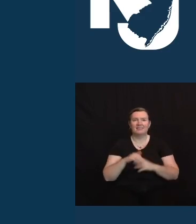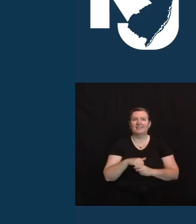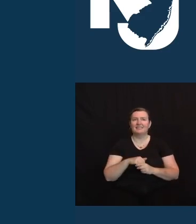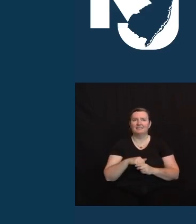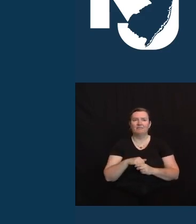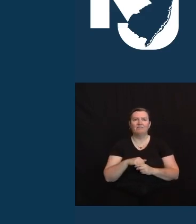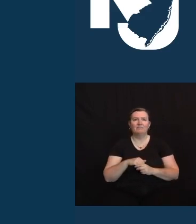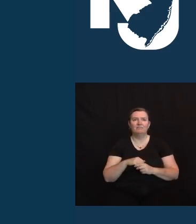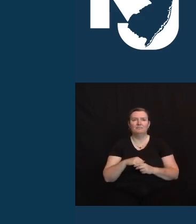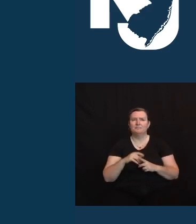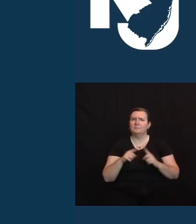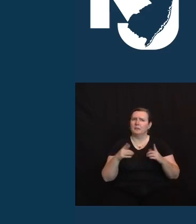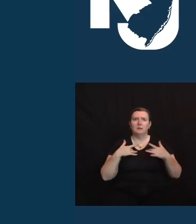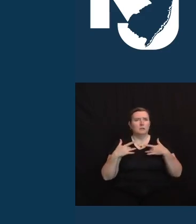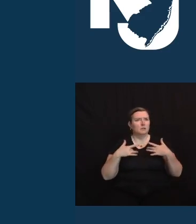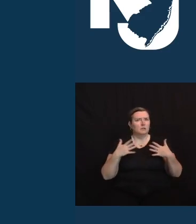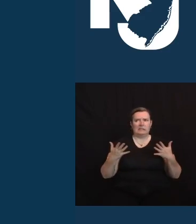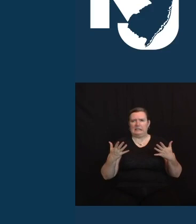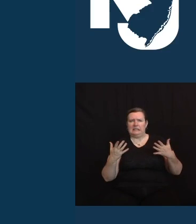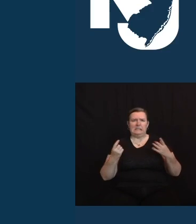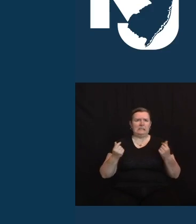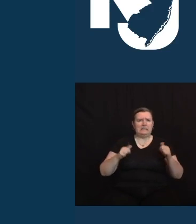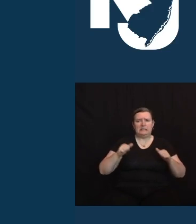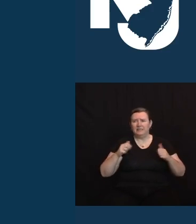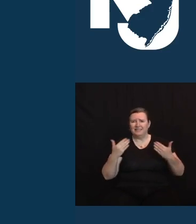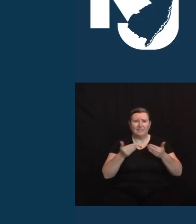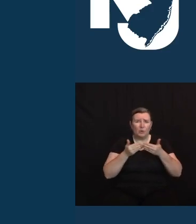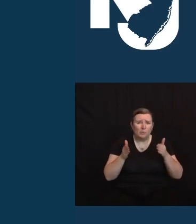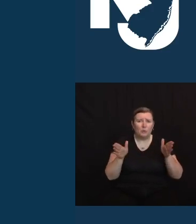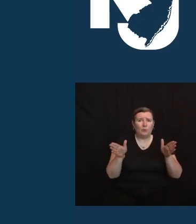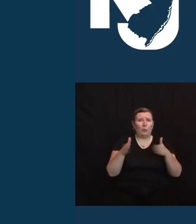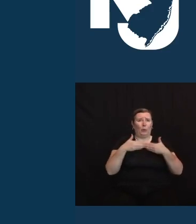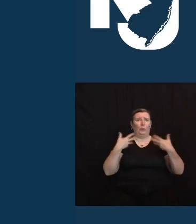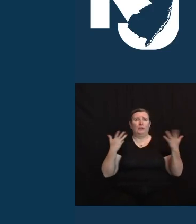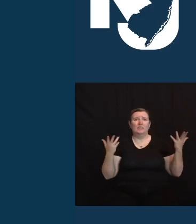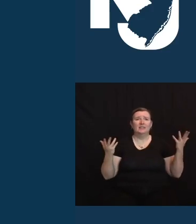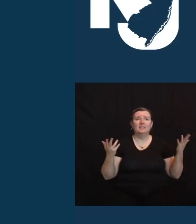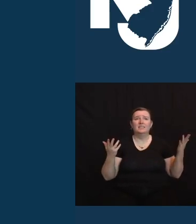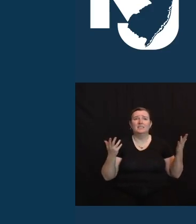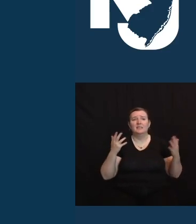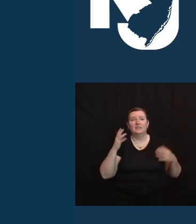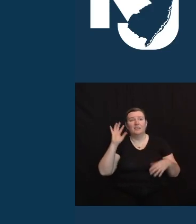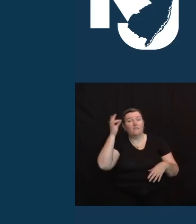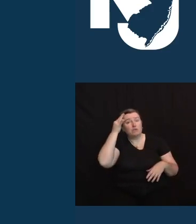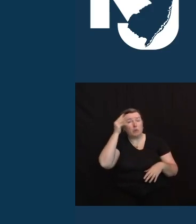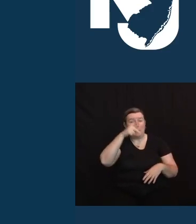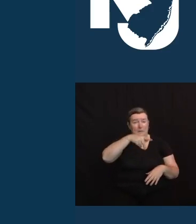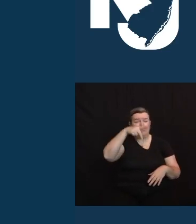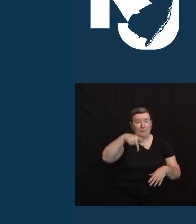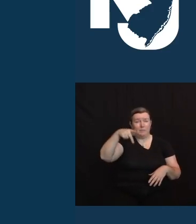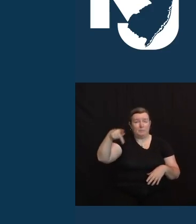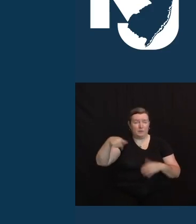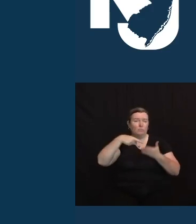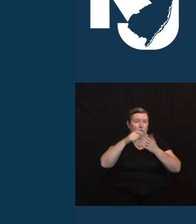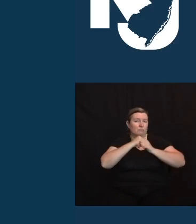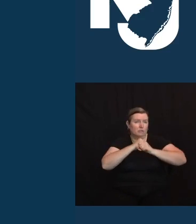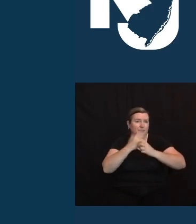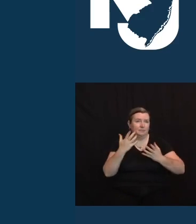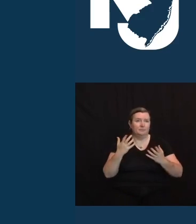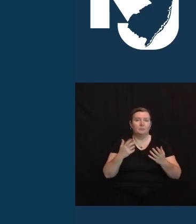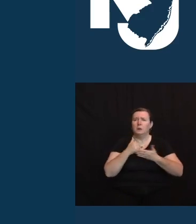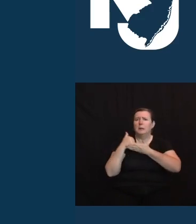a concern. The Federal Paycheck Protection Program, or the PPP, offered some assistance, but Georgianne